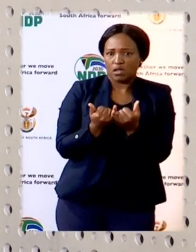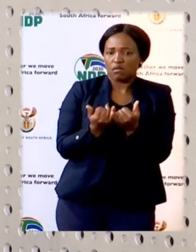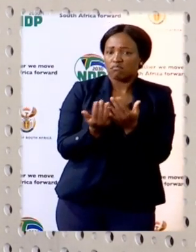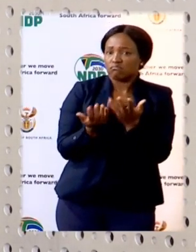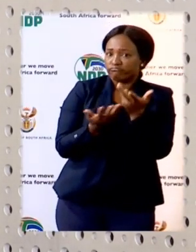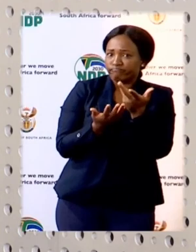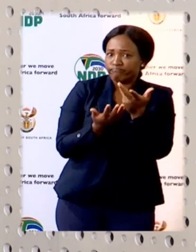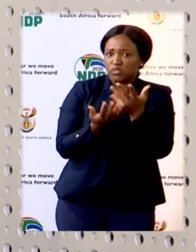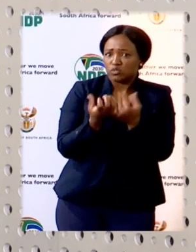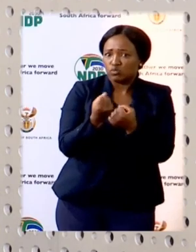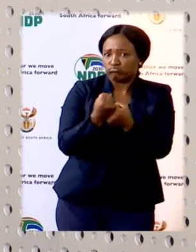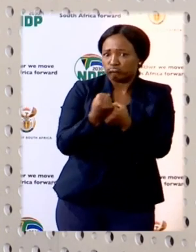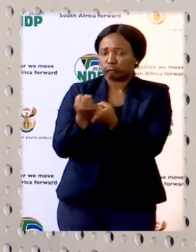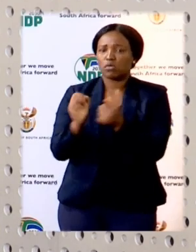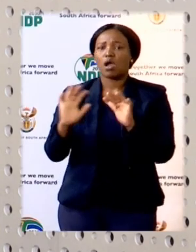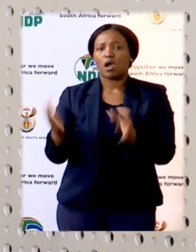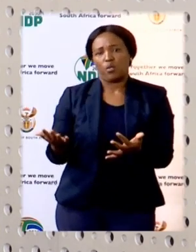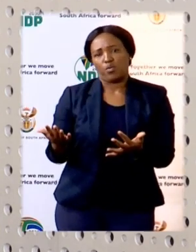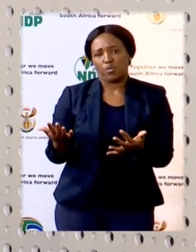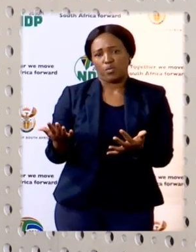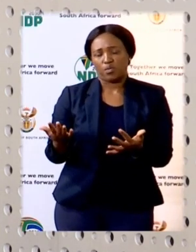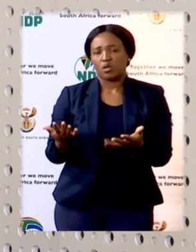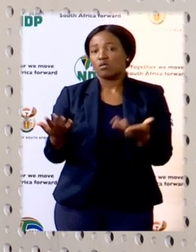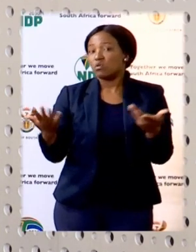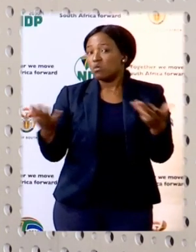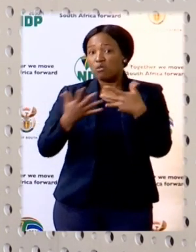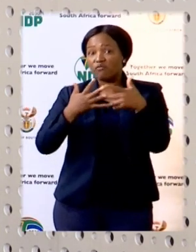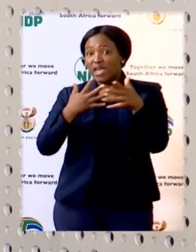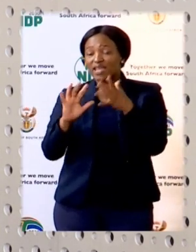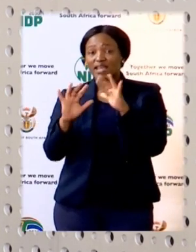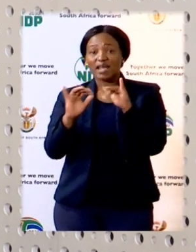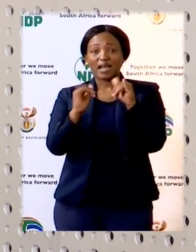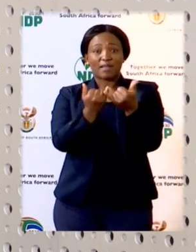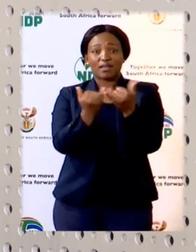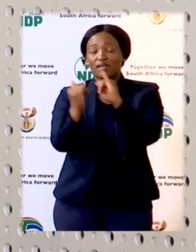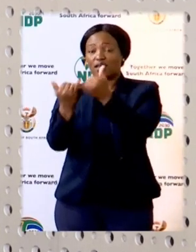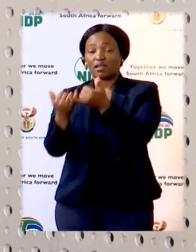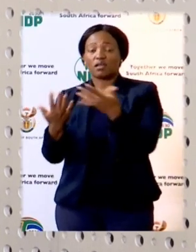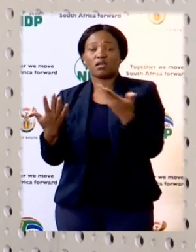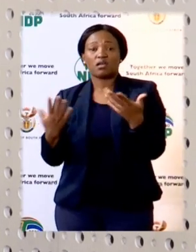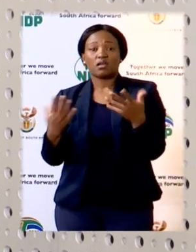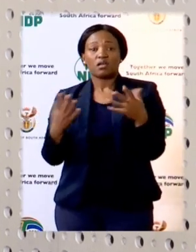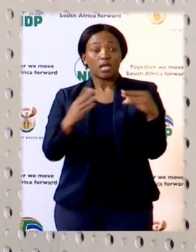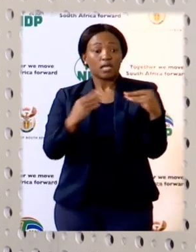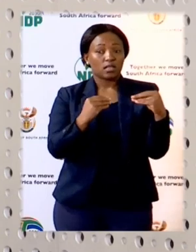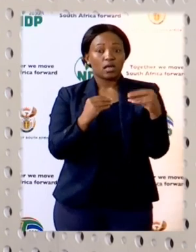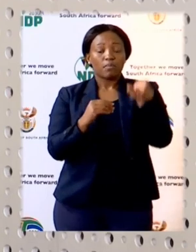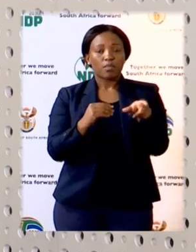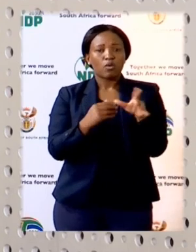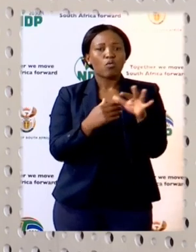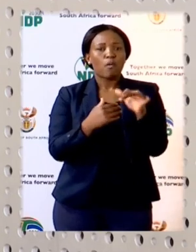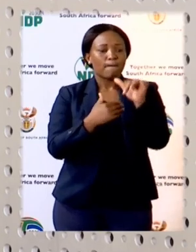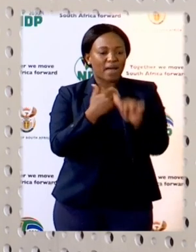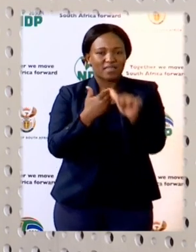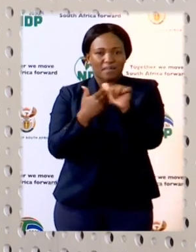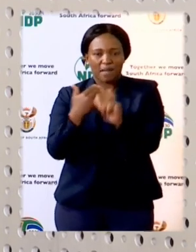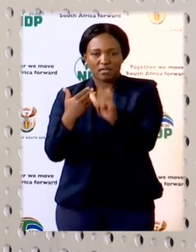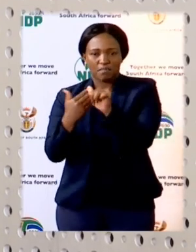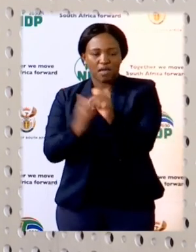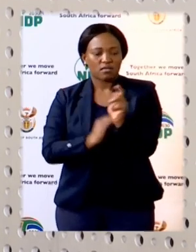multi-choice, that will apply to any other companies that have got people subscribing to their